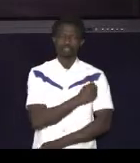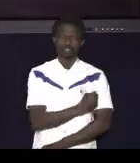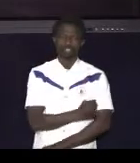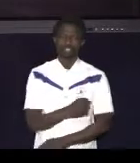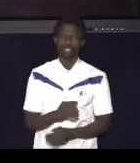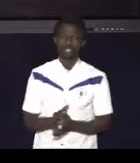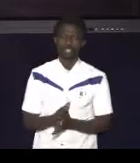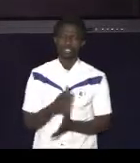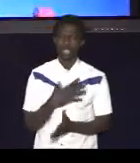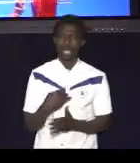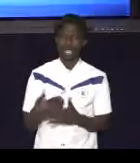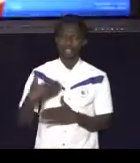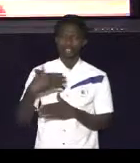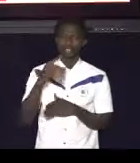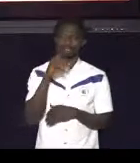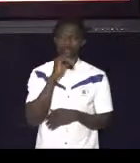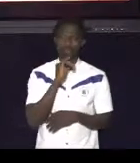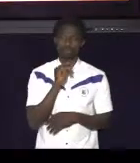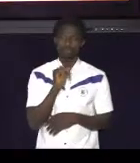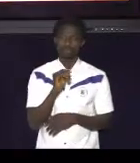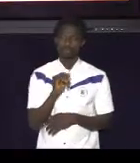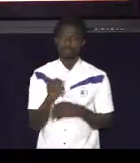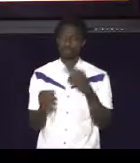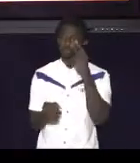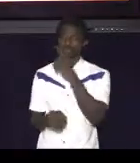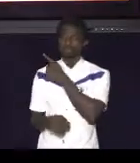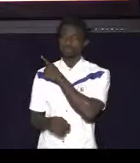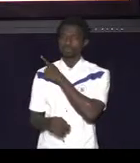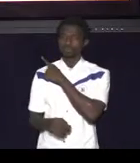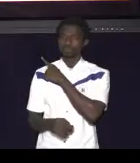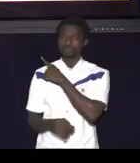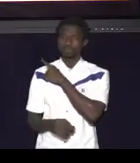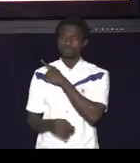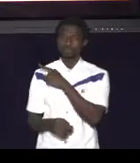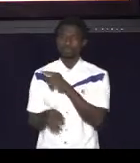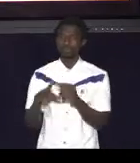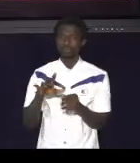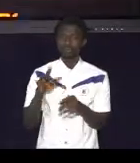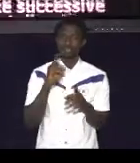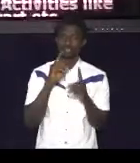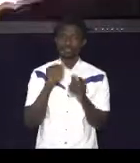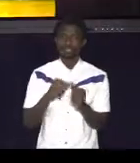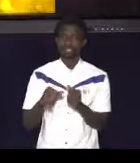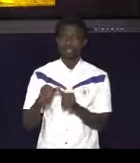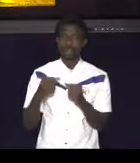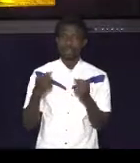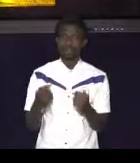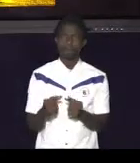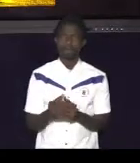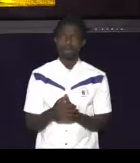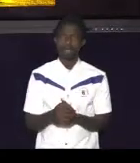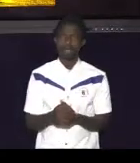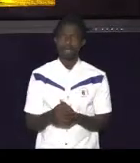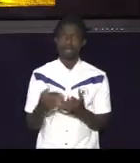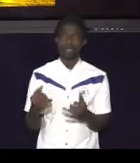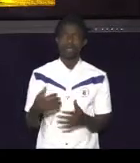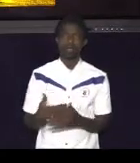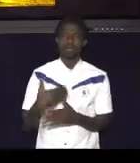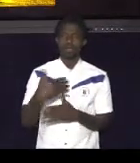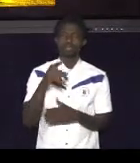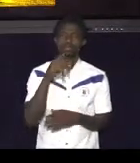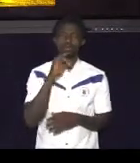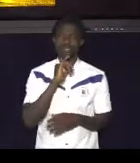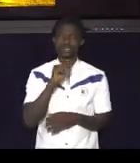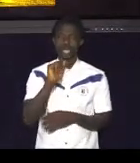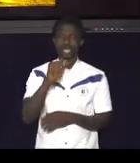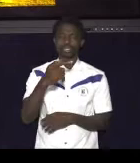your strength. And next one, this is talking about power. Now, next